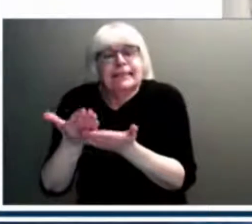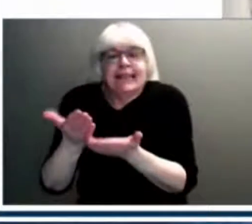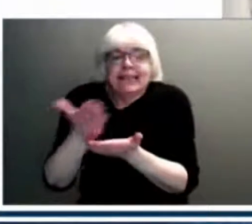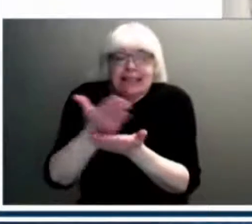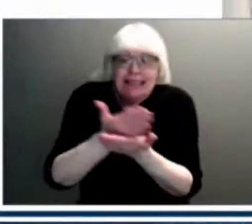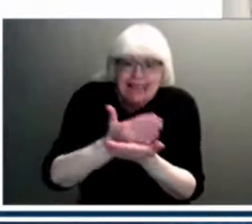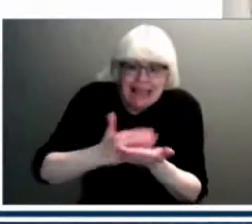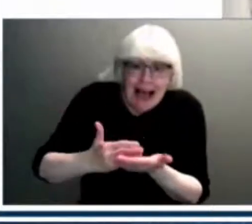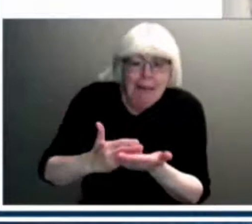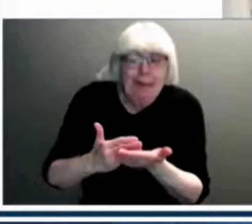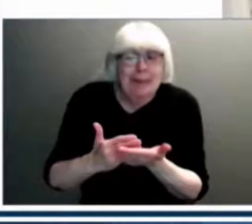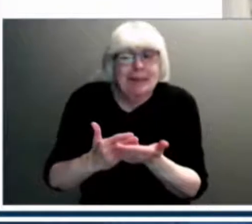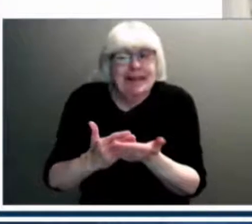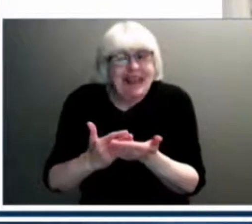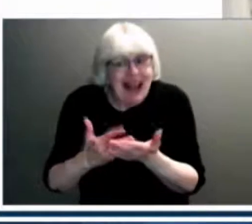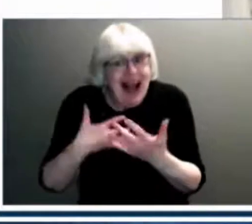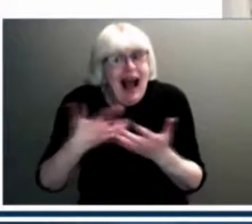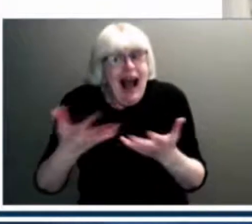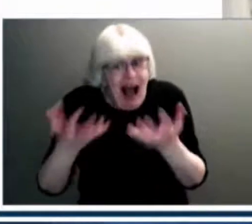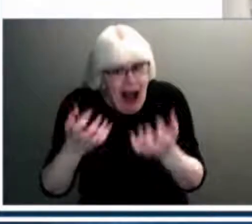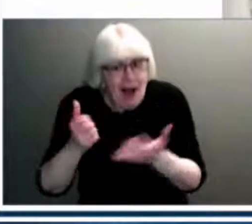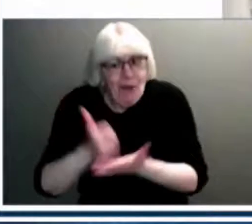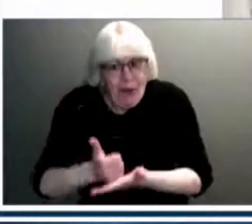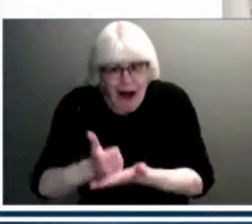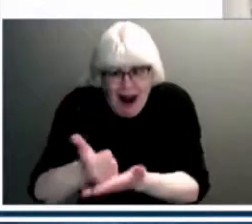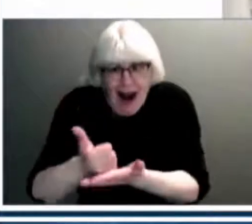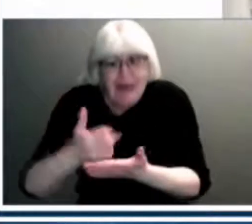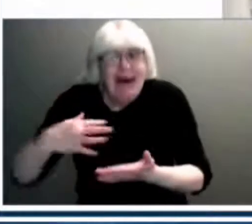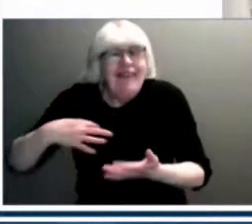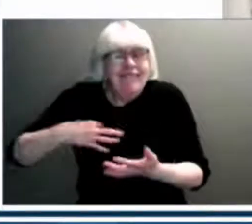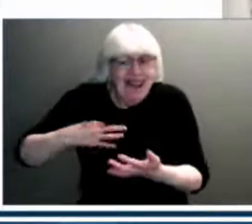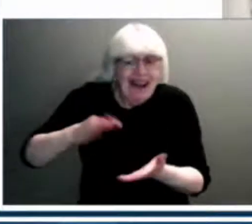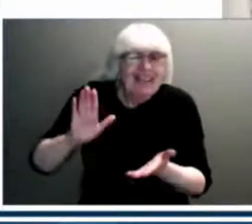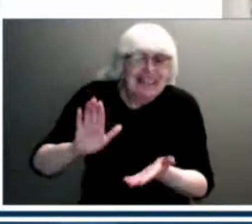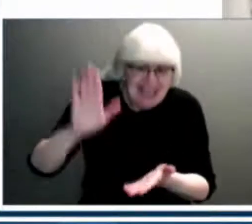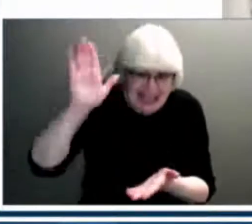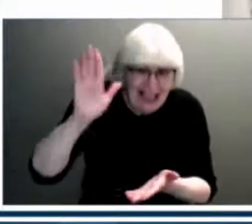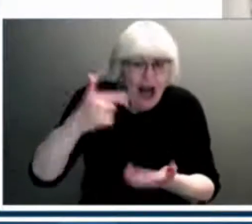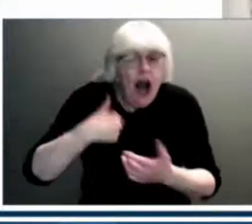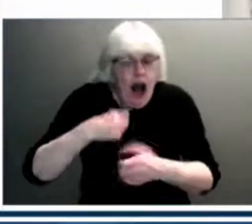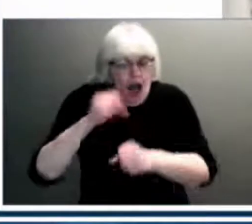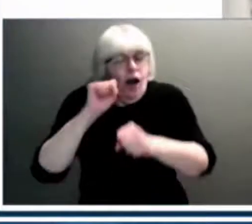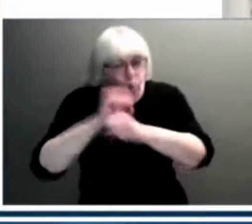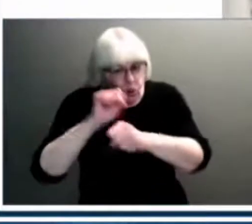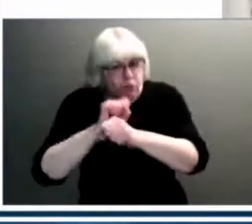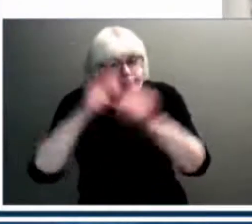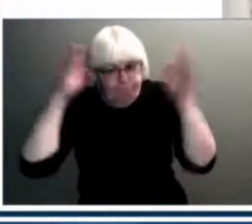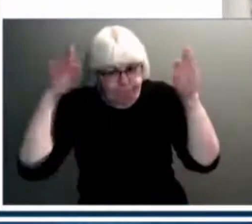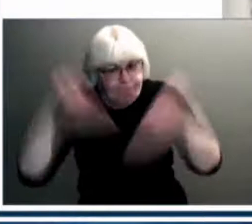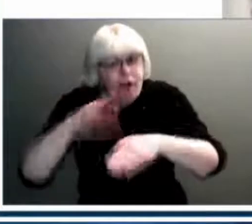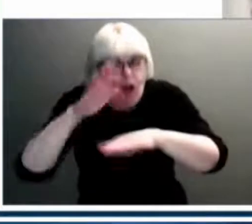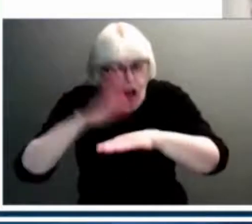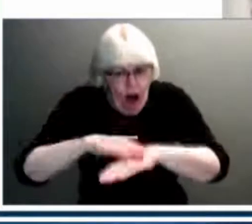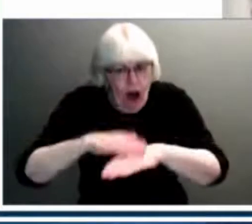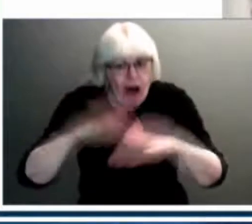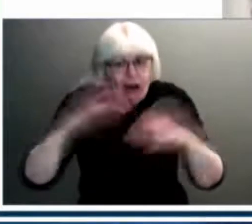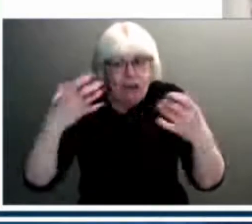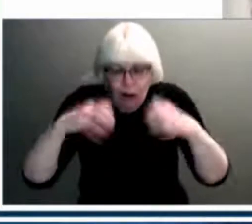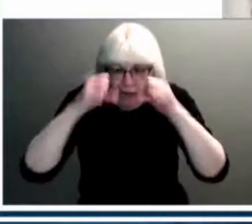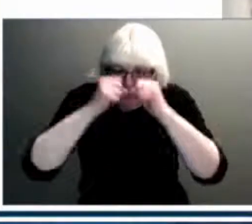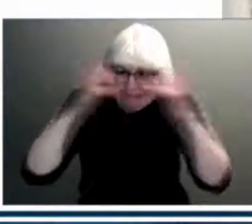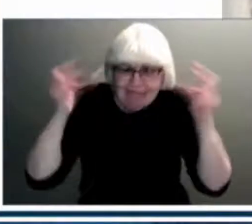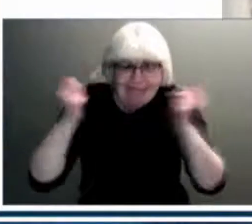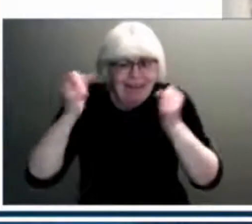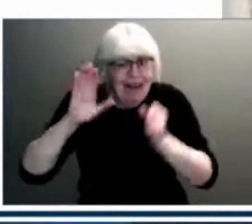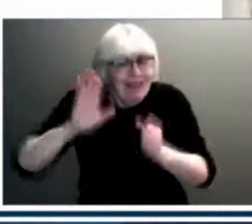helping, and we're working through. We were pretty blown away by the response that we had, and we thank you for that. And we still need